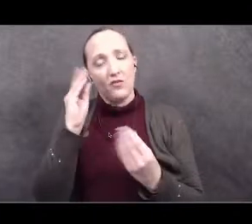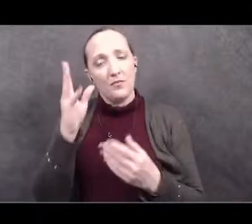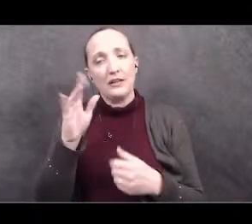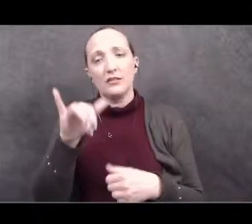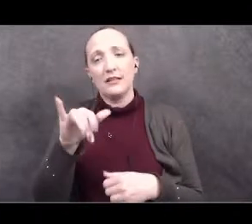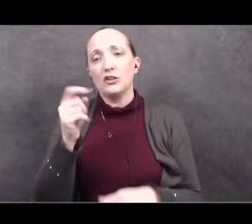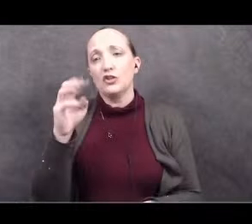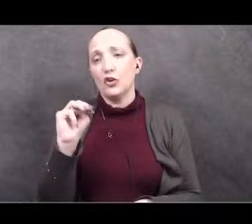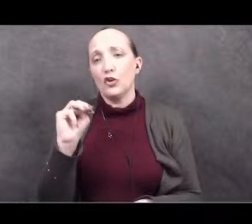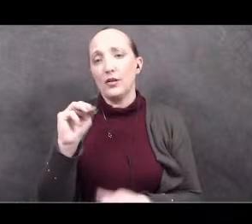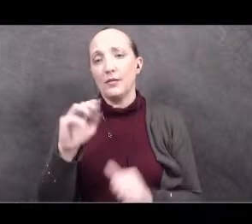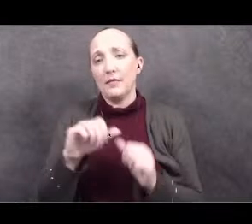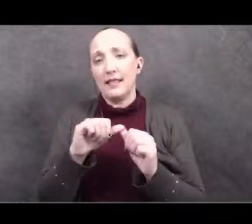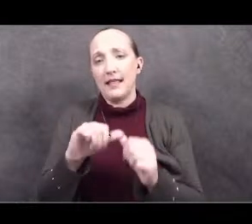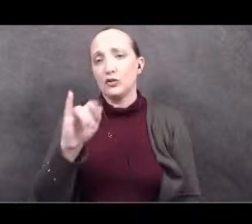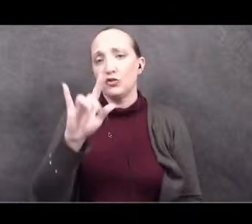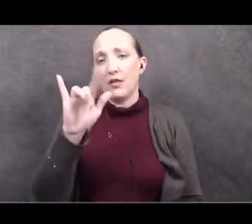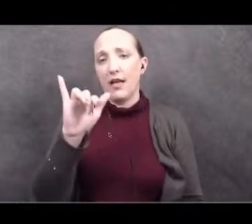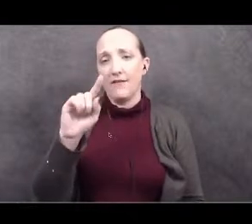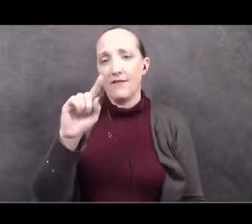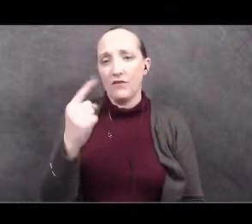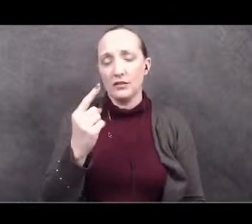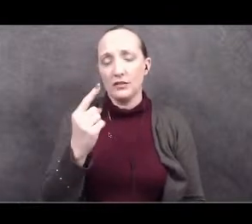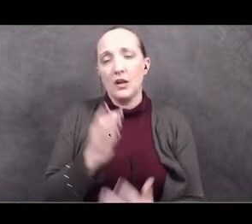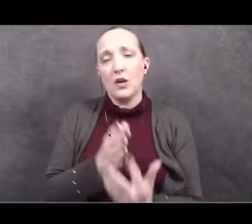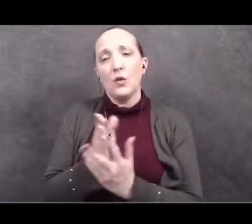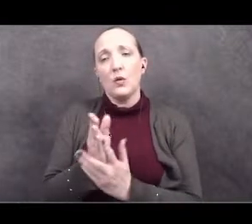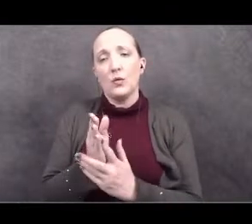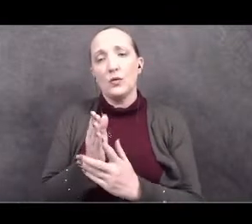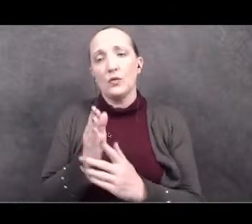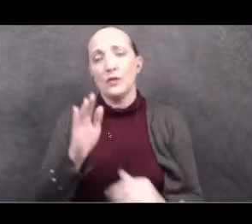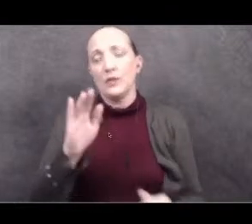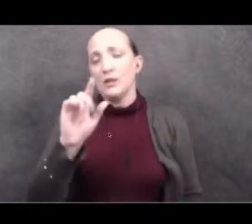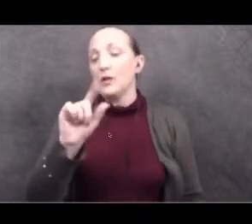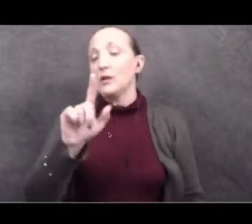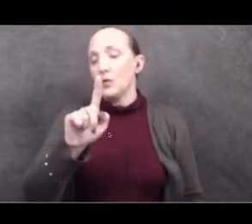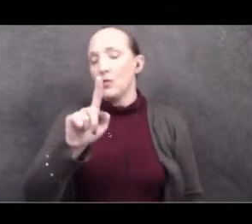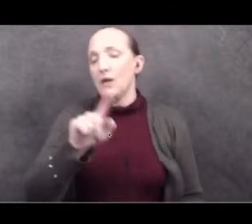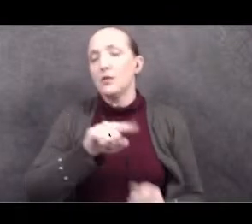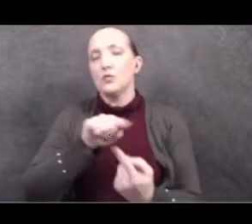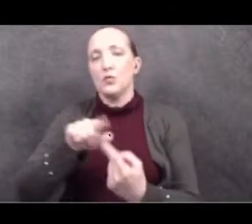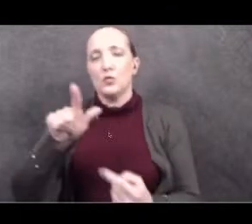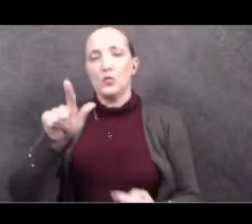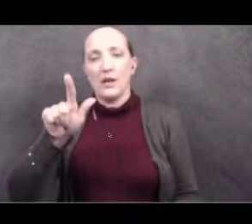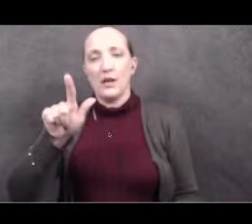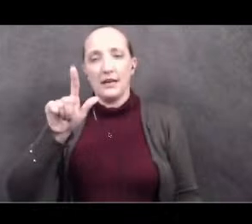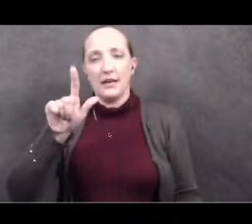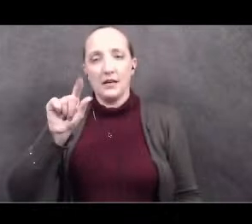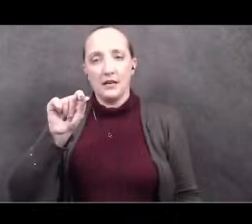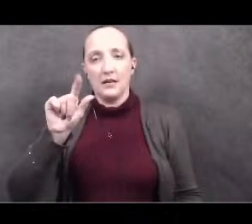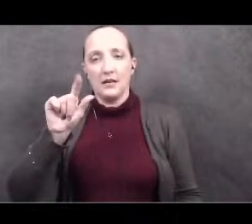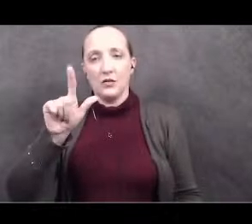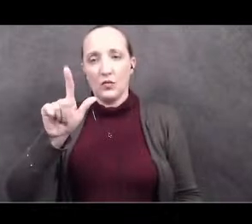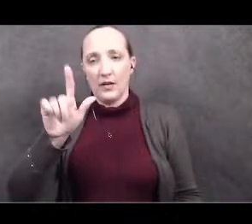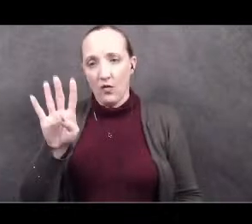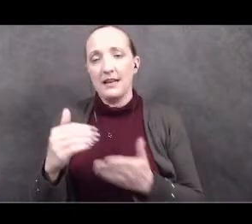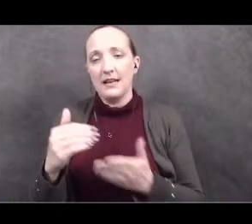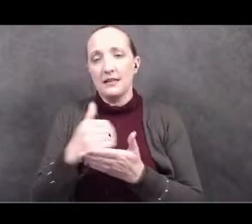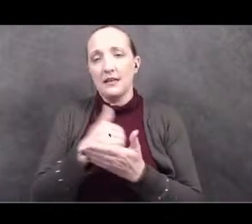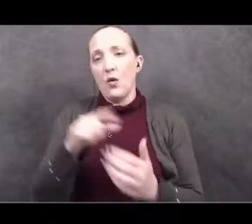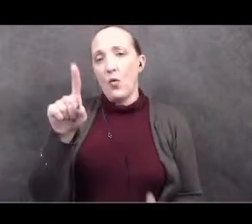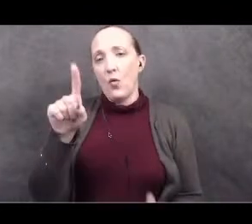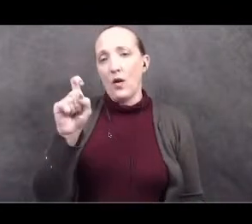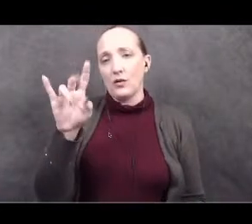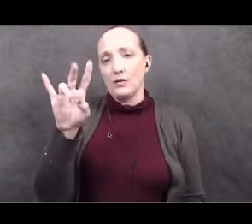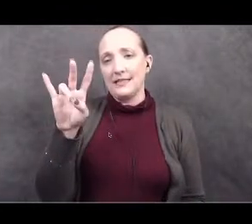contract is uh July 1 2021 through June 30th of 2024 salary for for the contract is